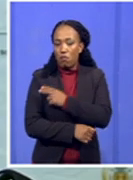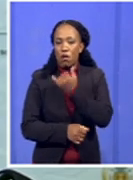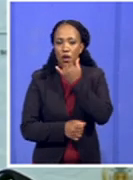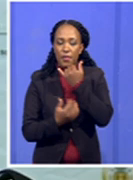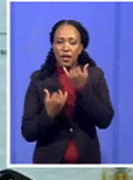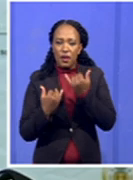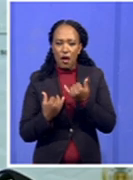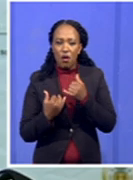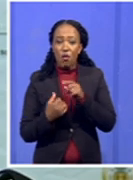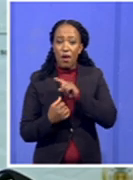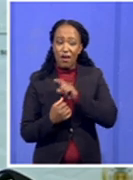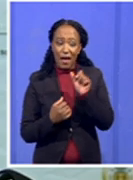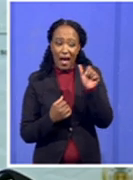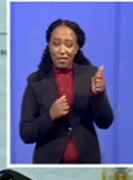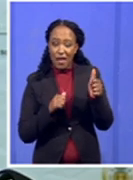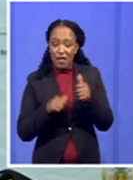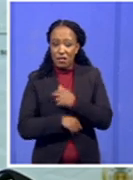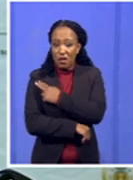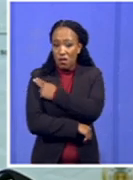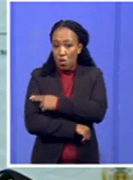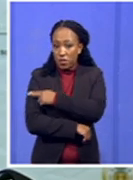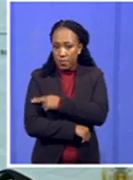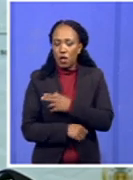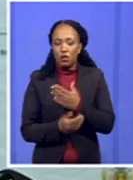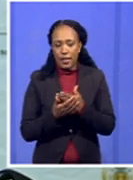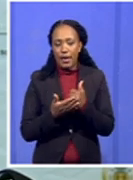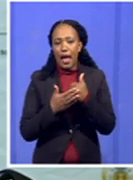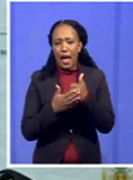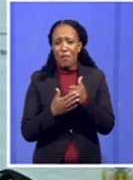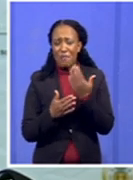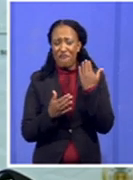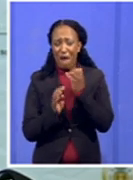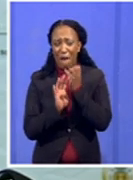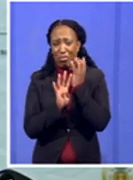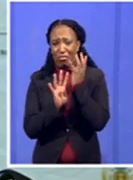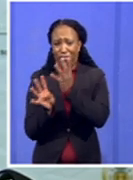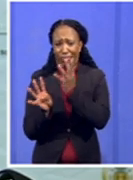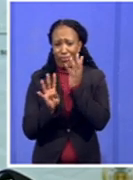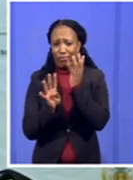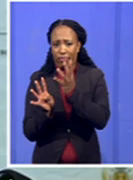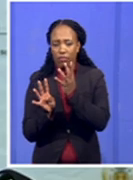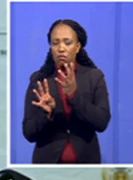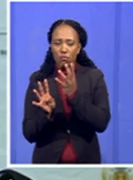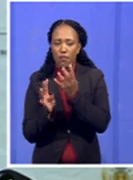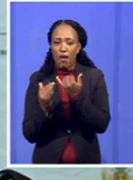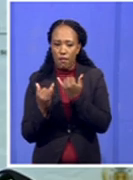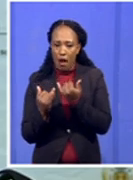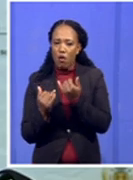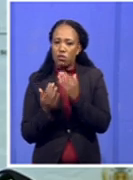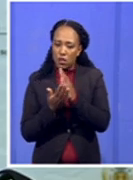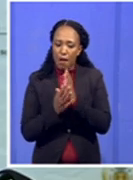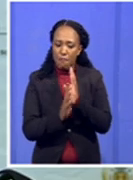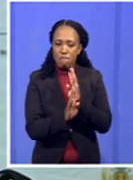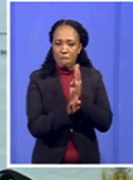pressure on the other surrounding hospitals and also community health centers. And we appreciate